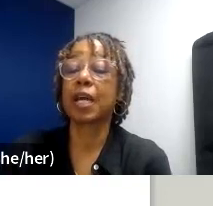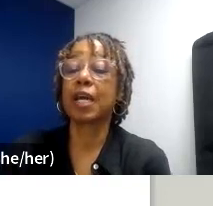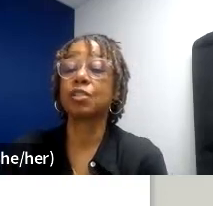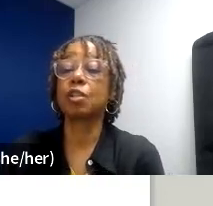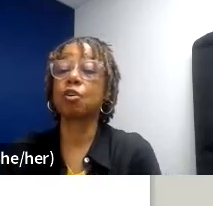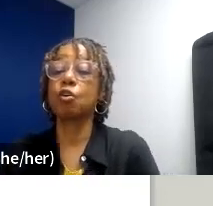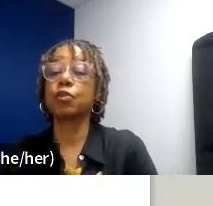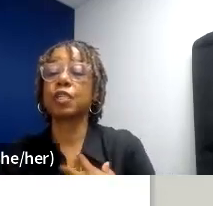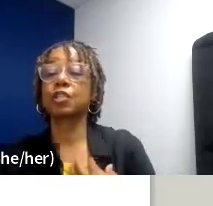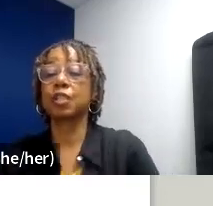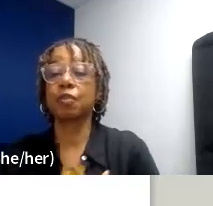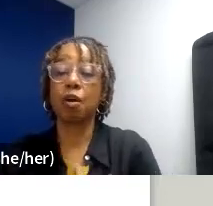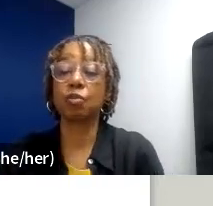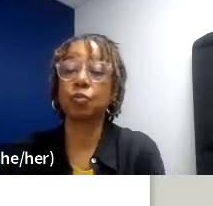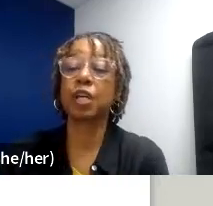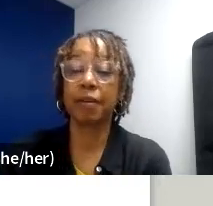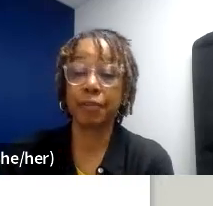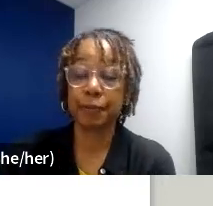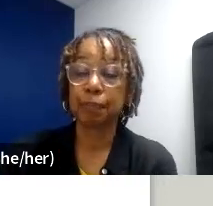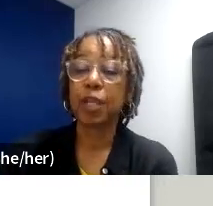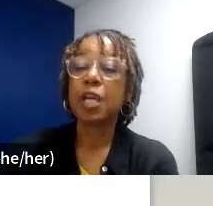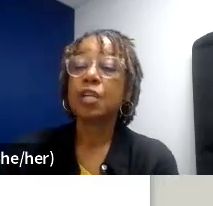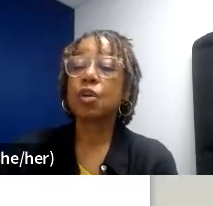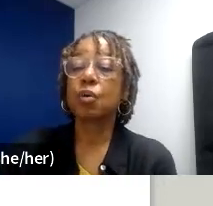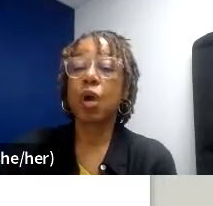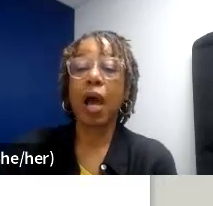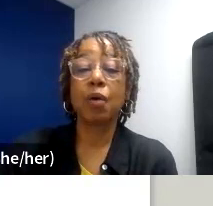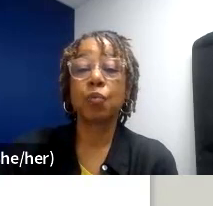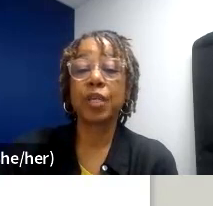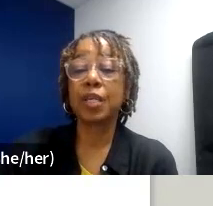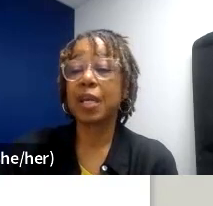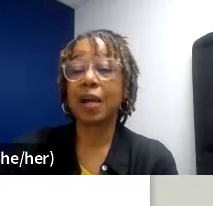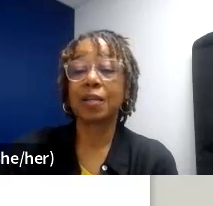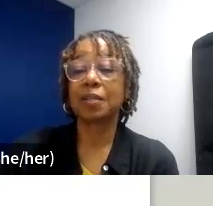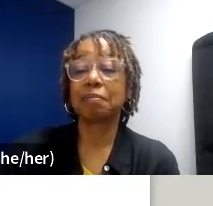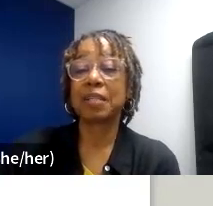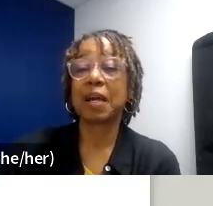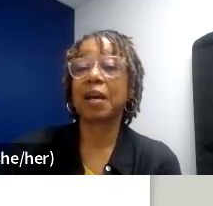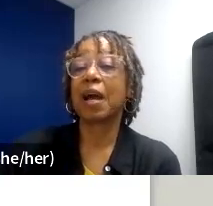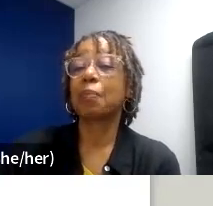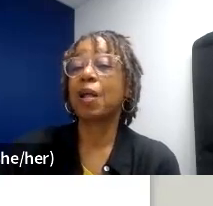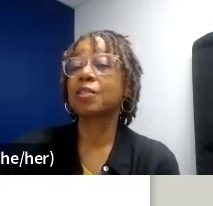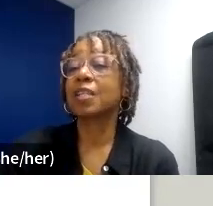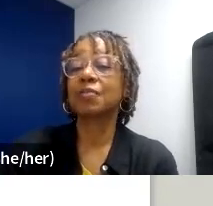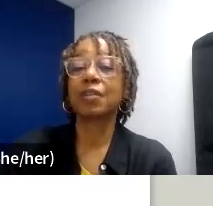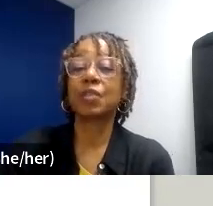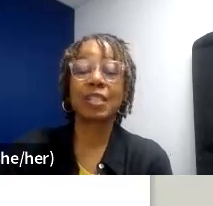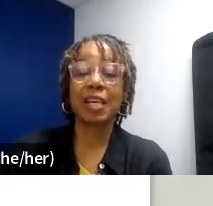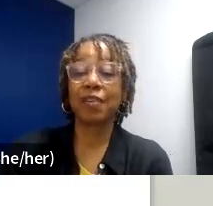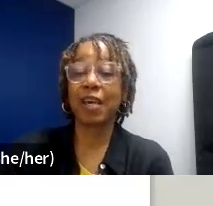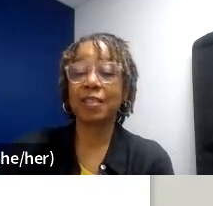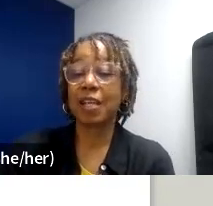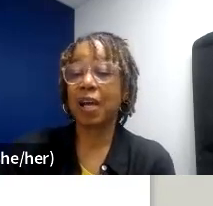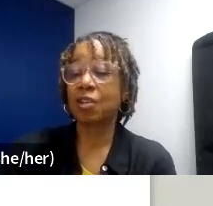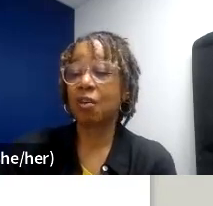the NIH long COVID initiative called Recover. So I apologize if I did